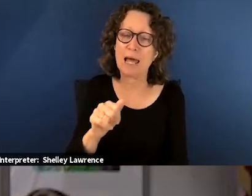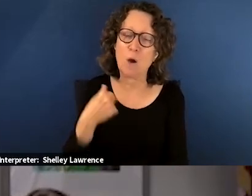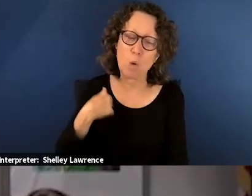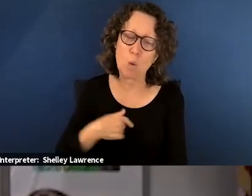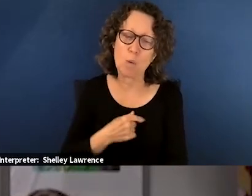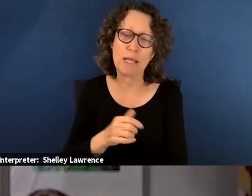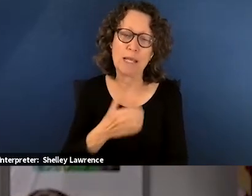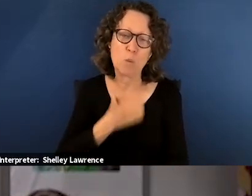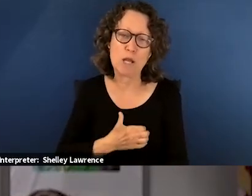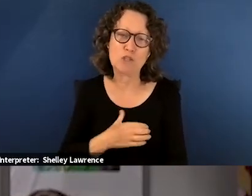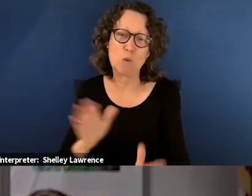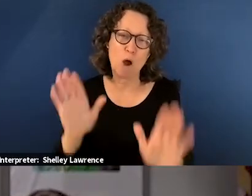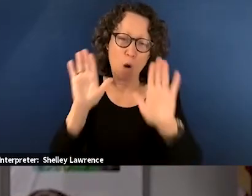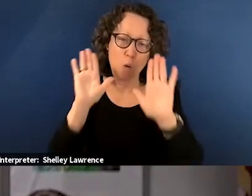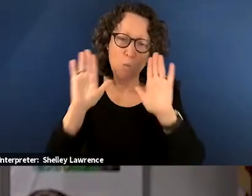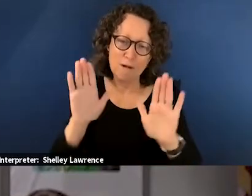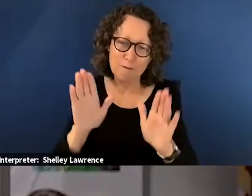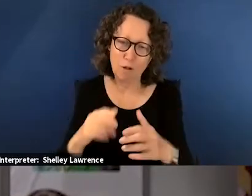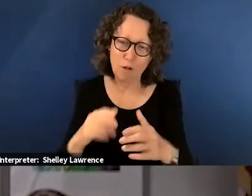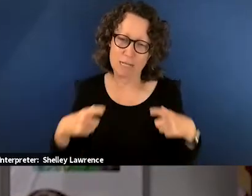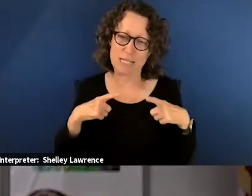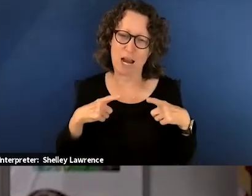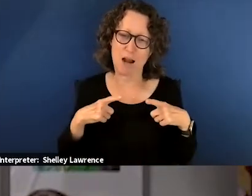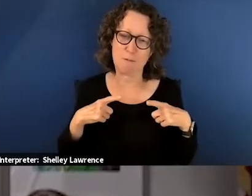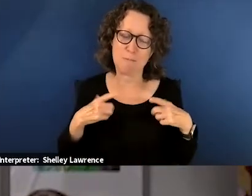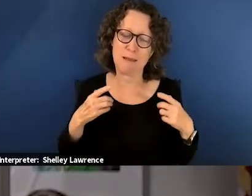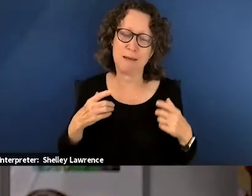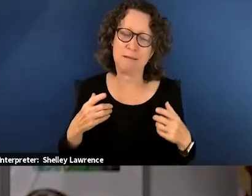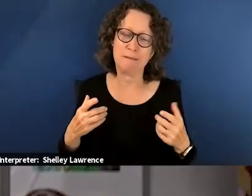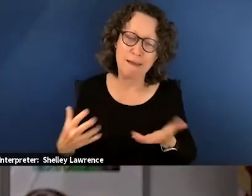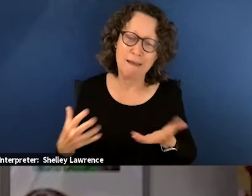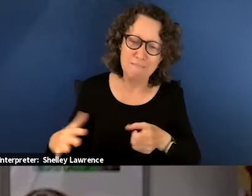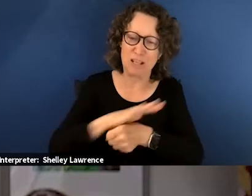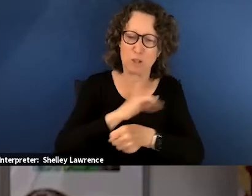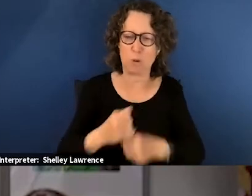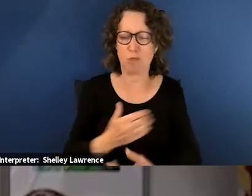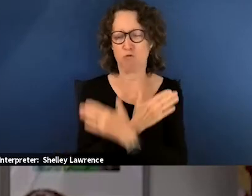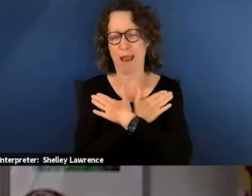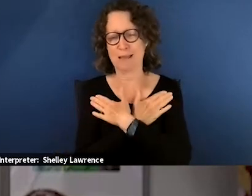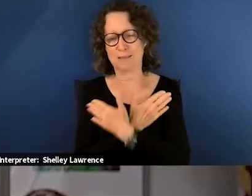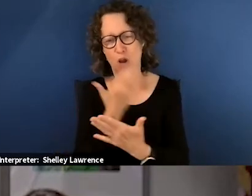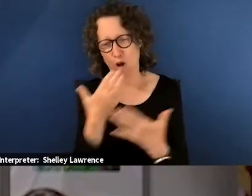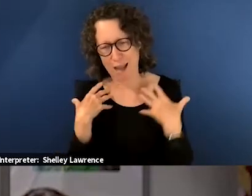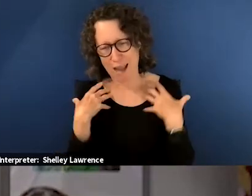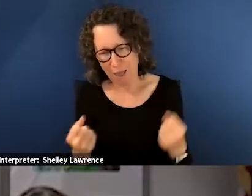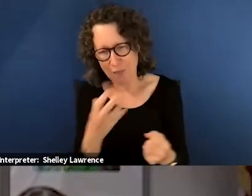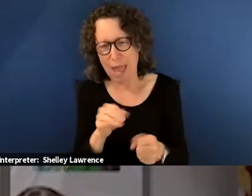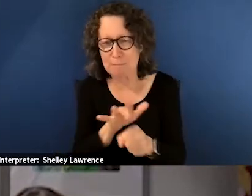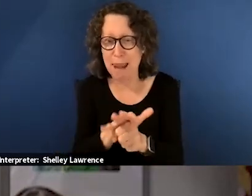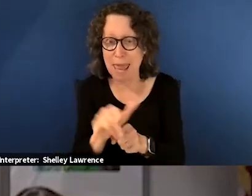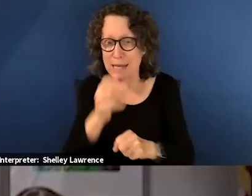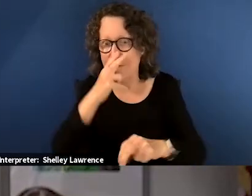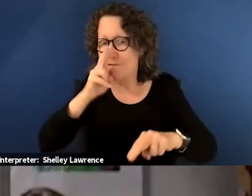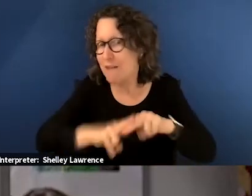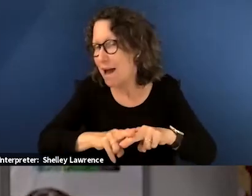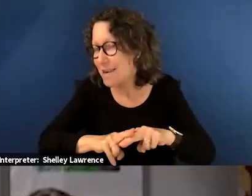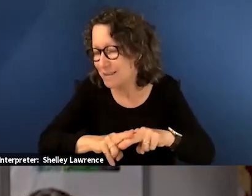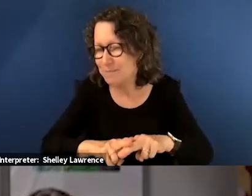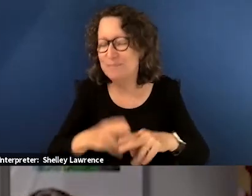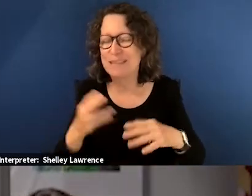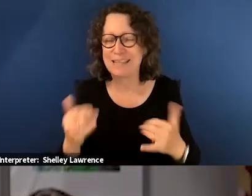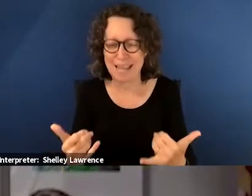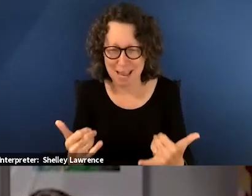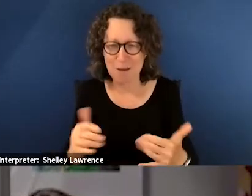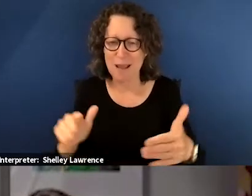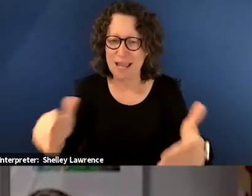a wonderful retirement filled with much deserved rest, good health, and plenty of fun. And now I'd like